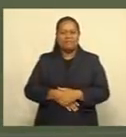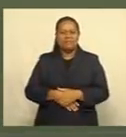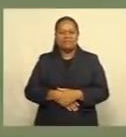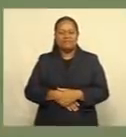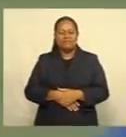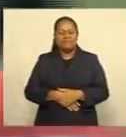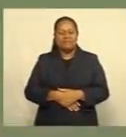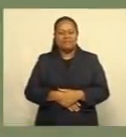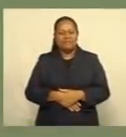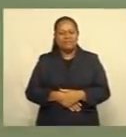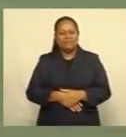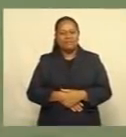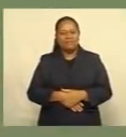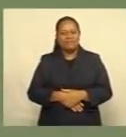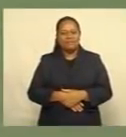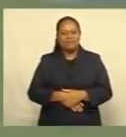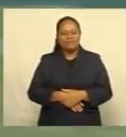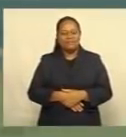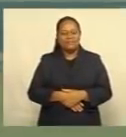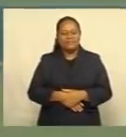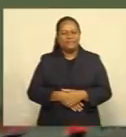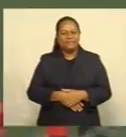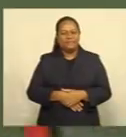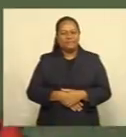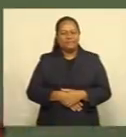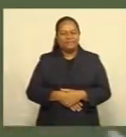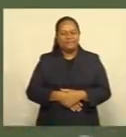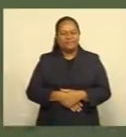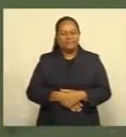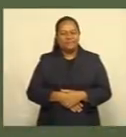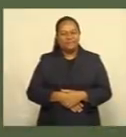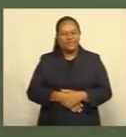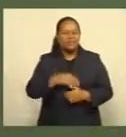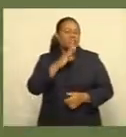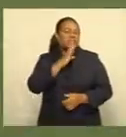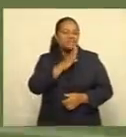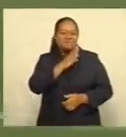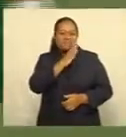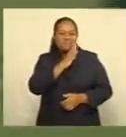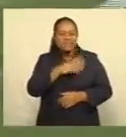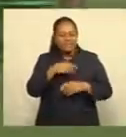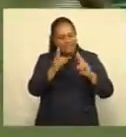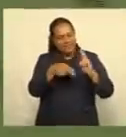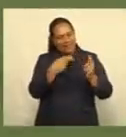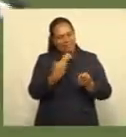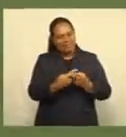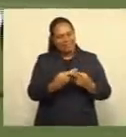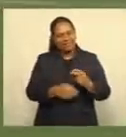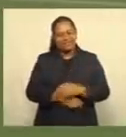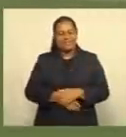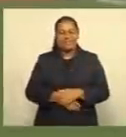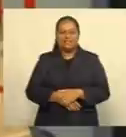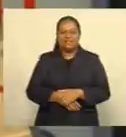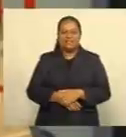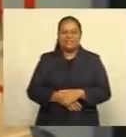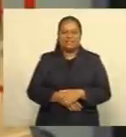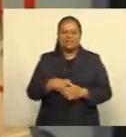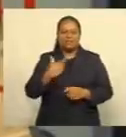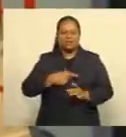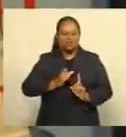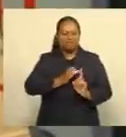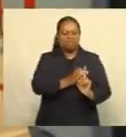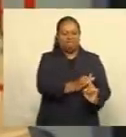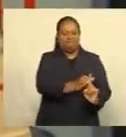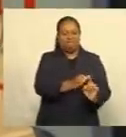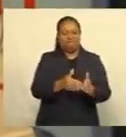and from few weeks we'll be missing our family, going to quarantine